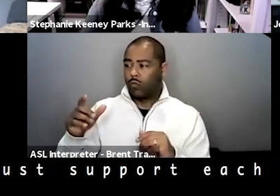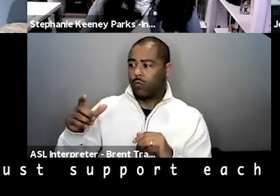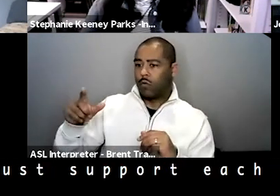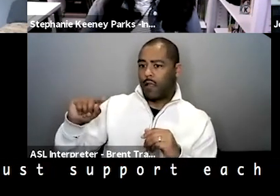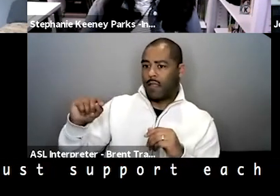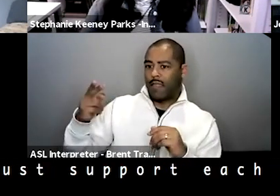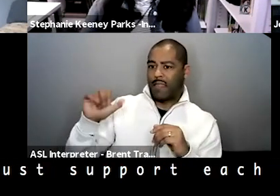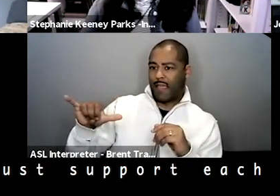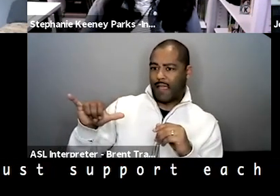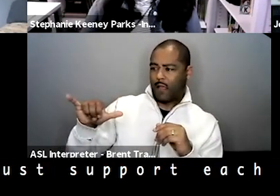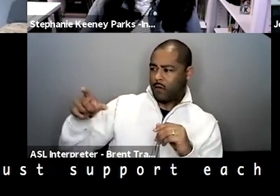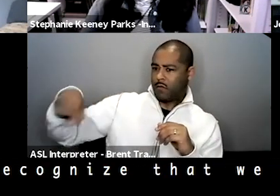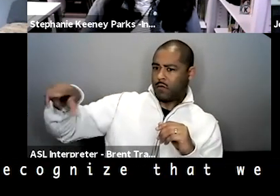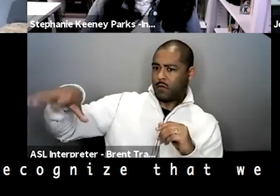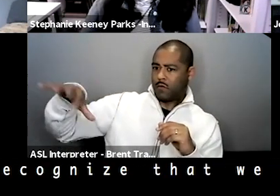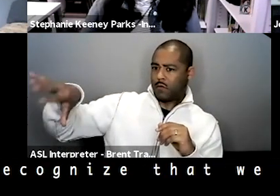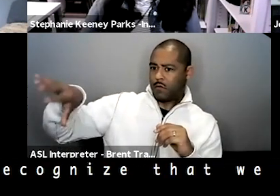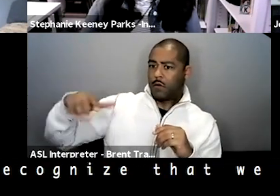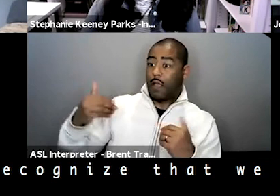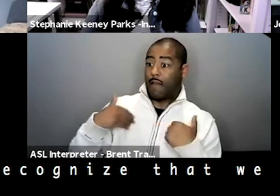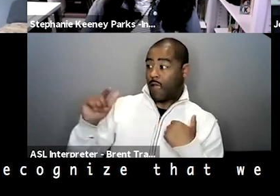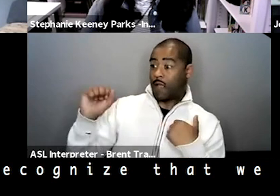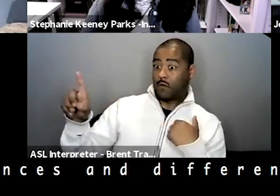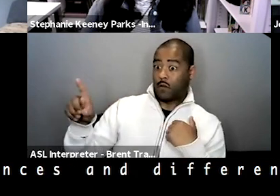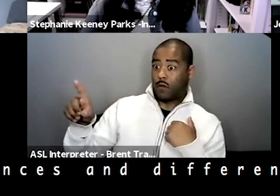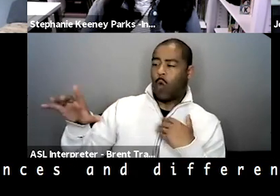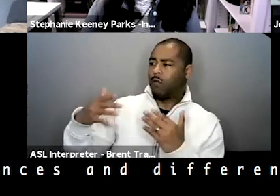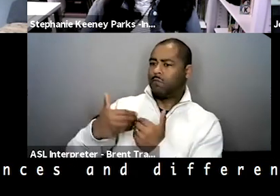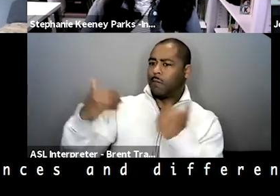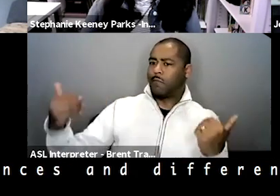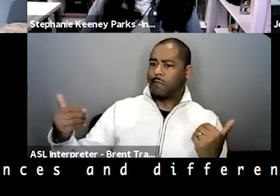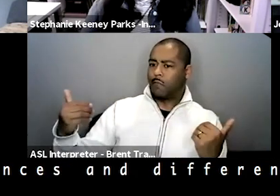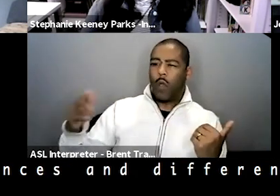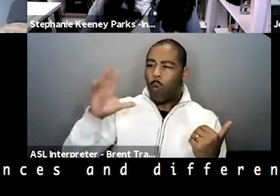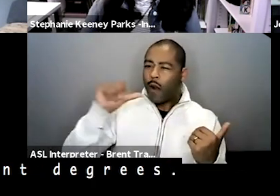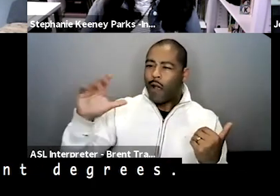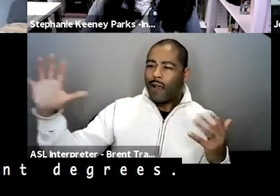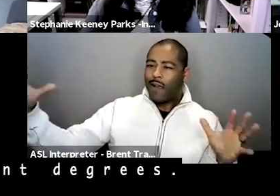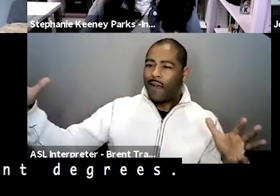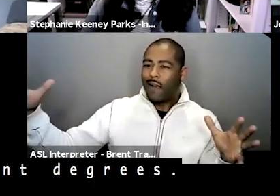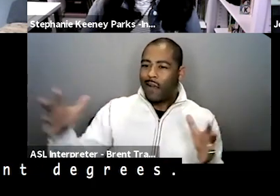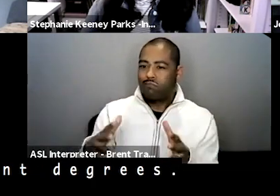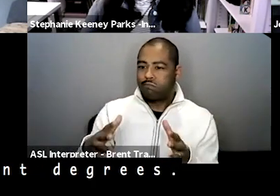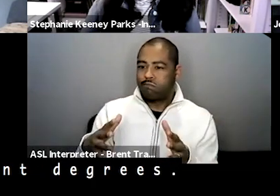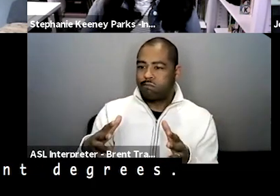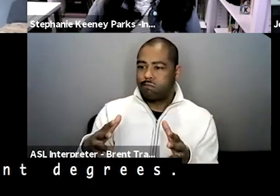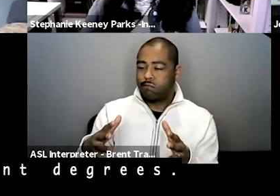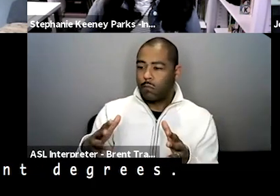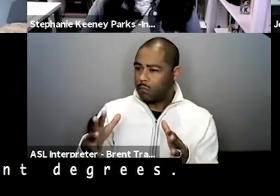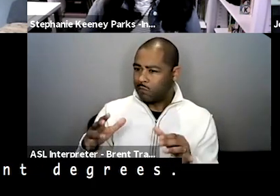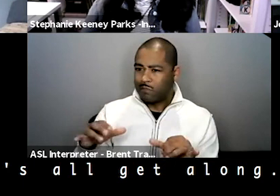spectrum, that let's just support each other, let's recognize that we have differences and different needs, we have different degrees,